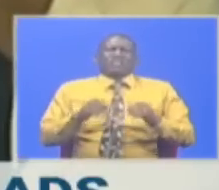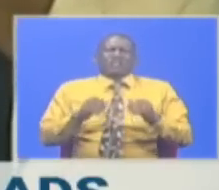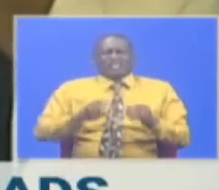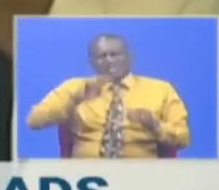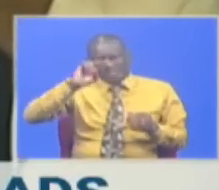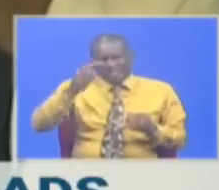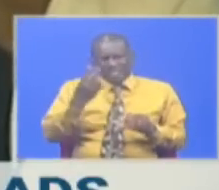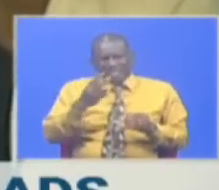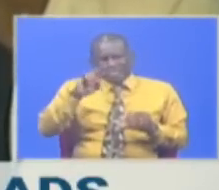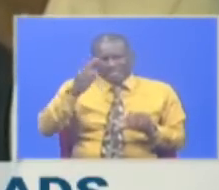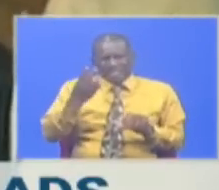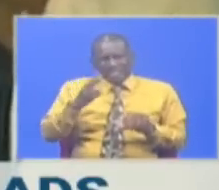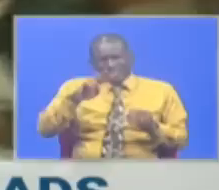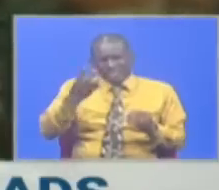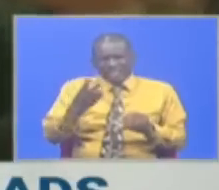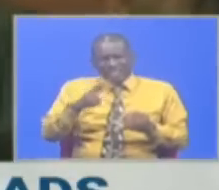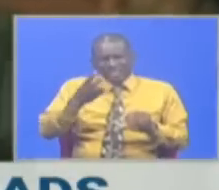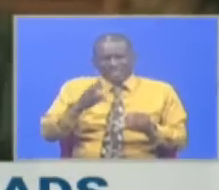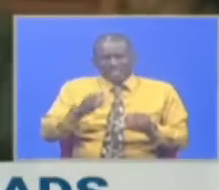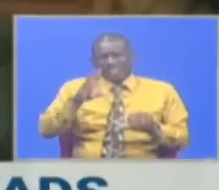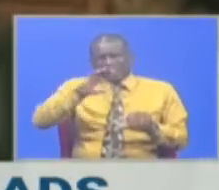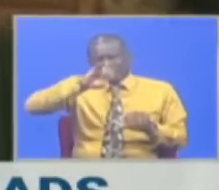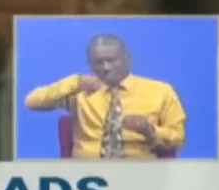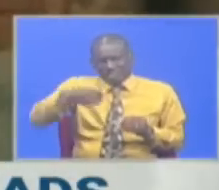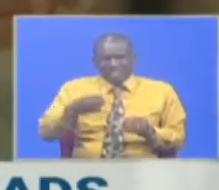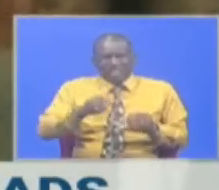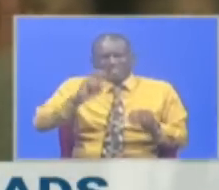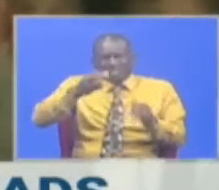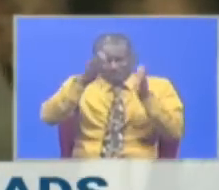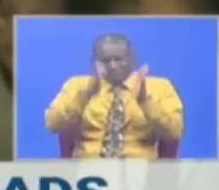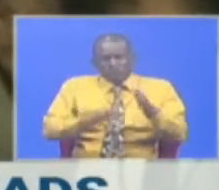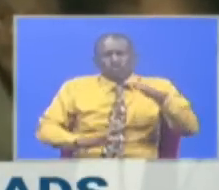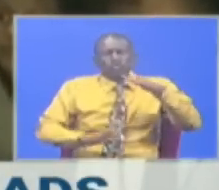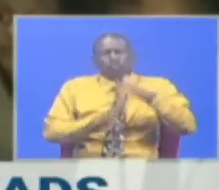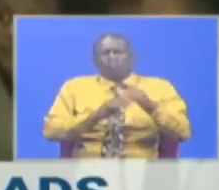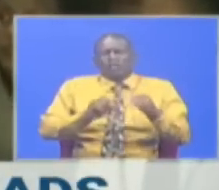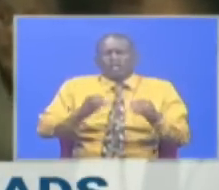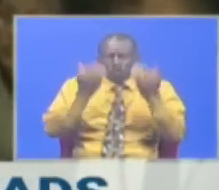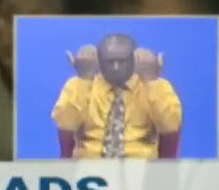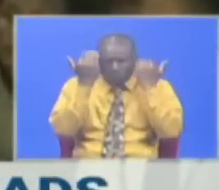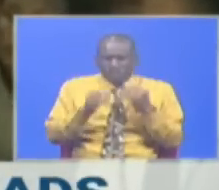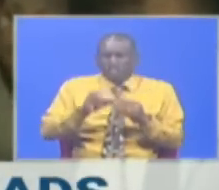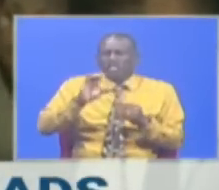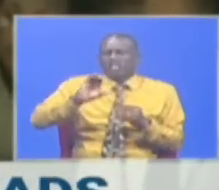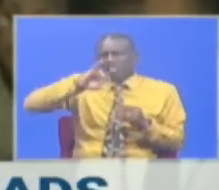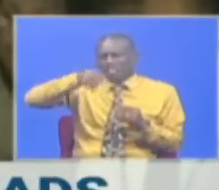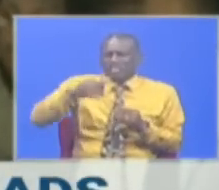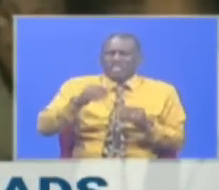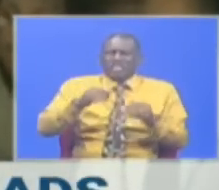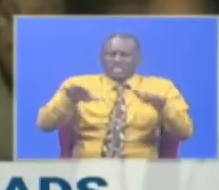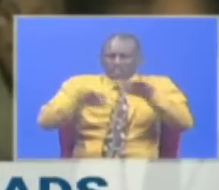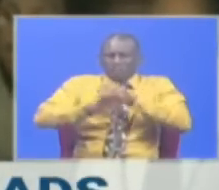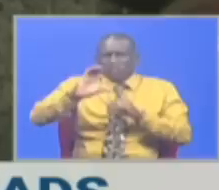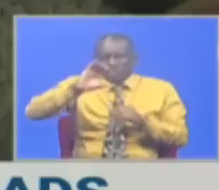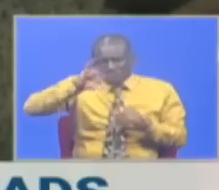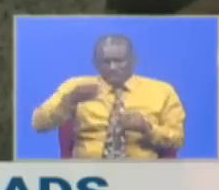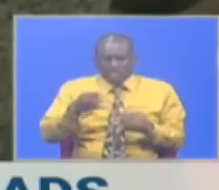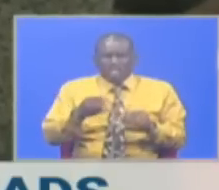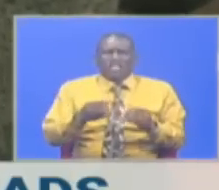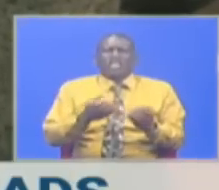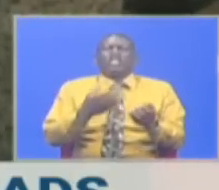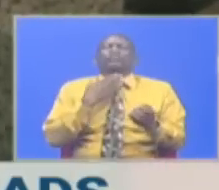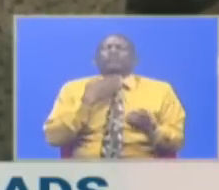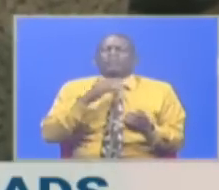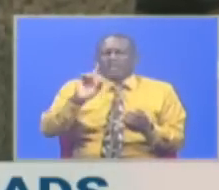in command in the judiciary, Philomena Mwilu, is still wanted by the DPP on allegation of impropriety. Justice